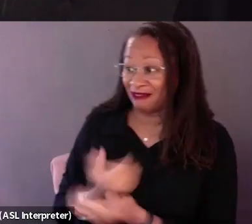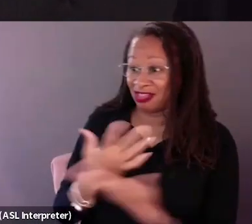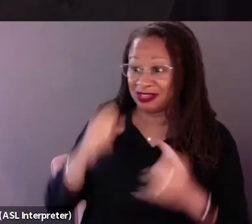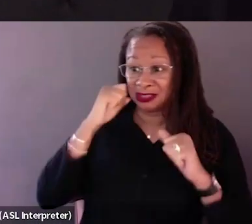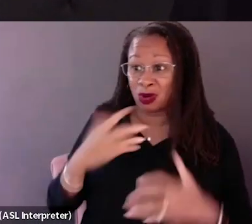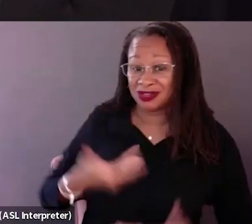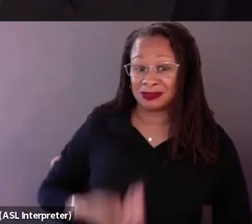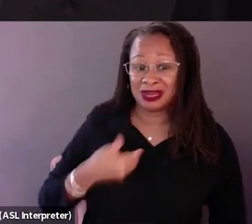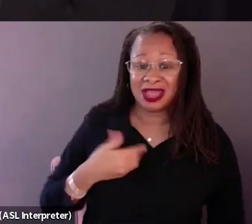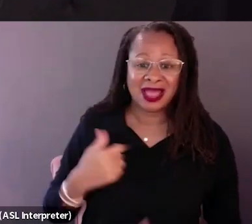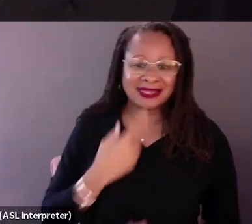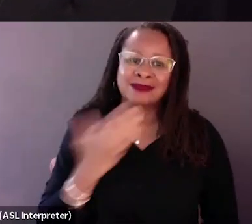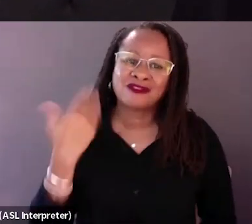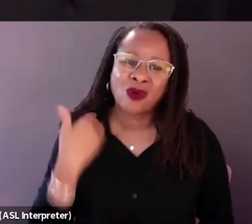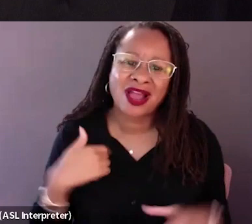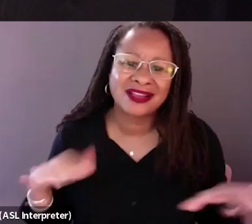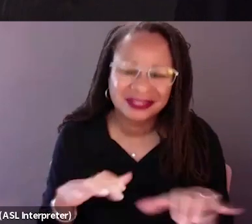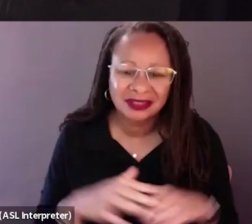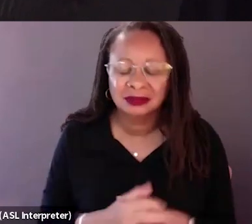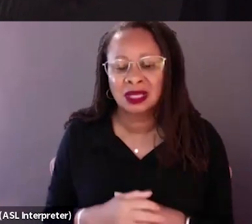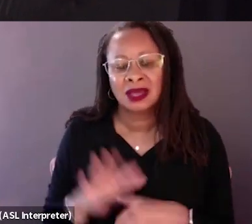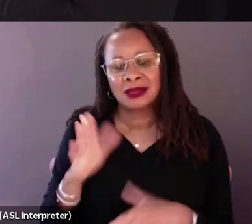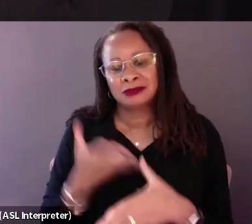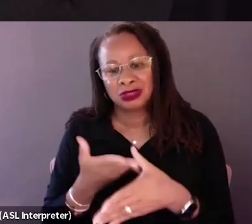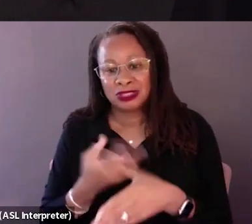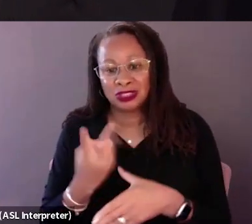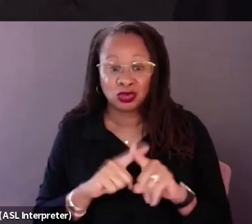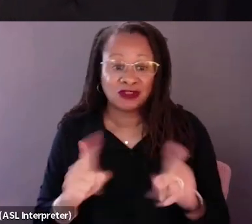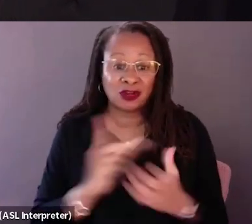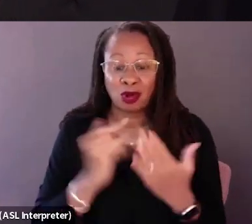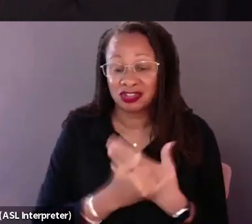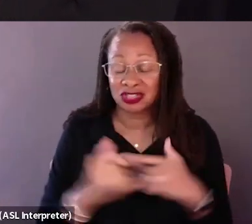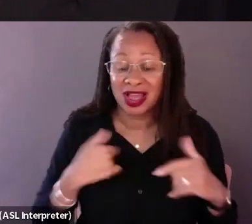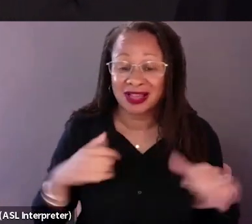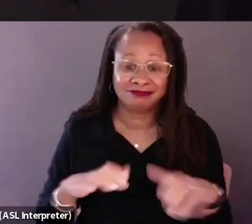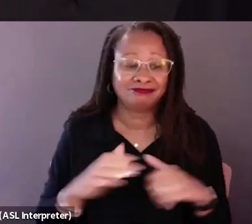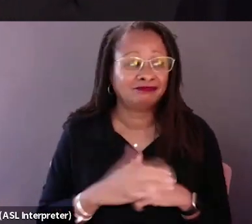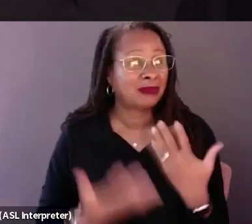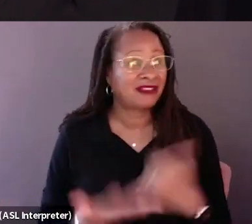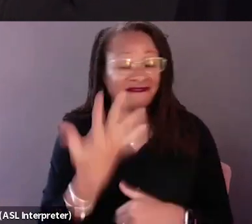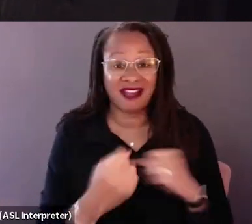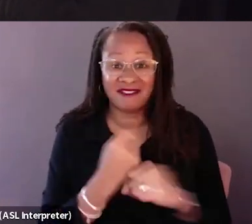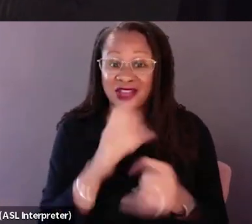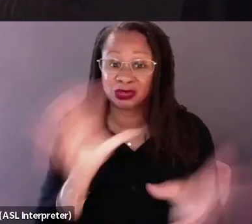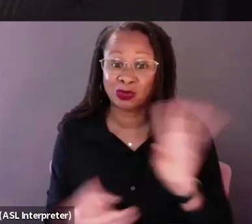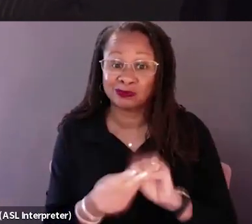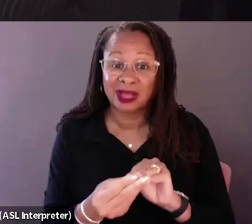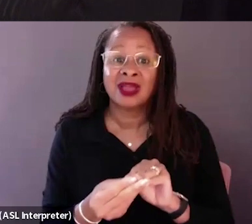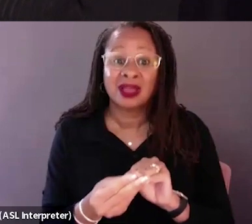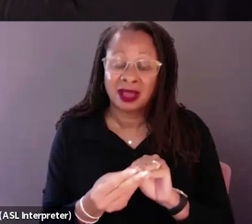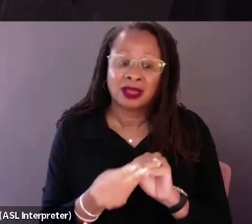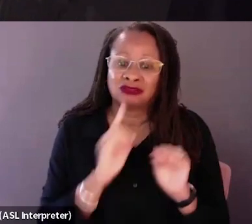said, I had done probably like between the two different projects, I had spent probably 5 years kind of swimming